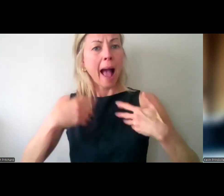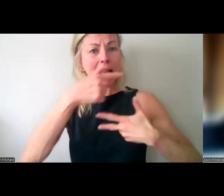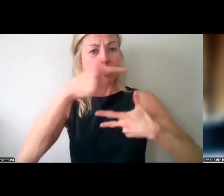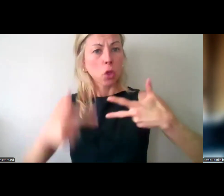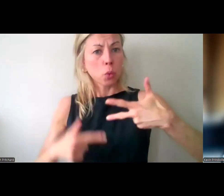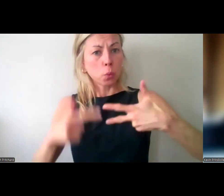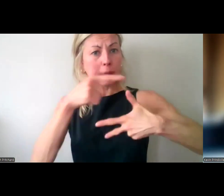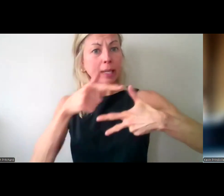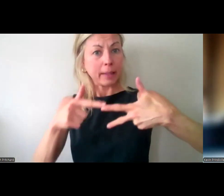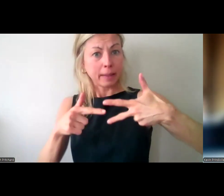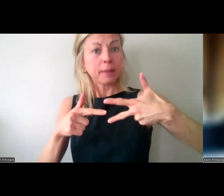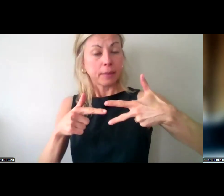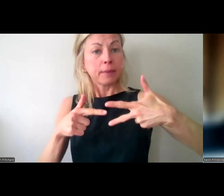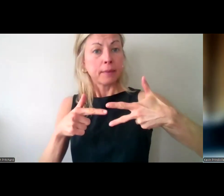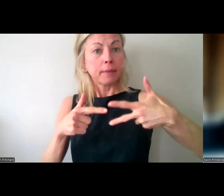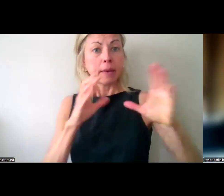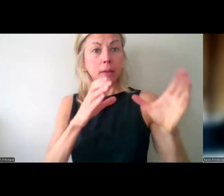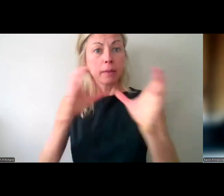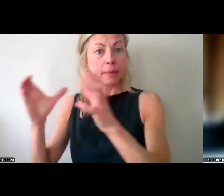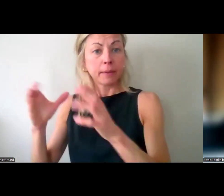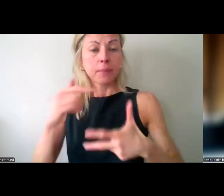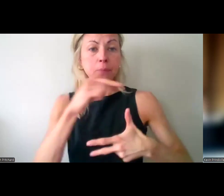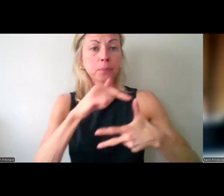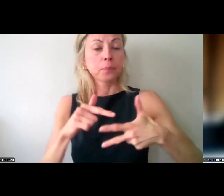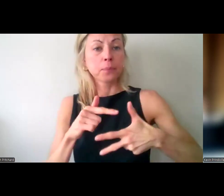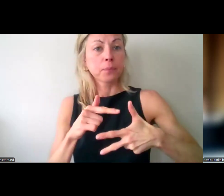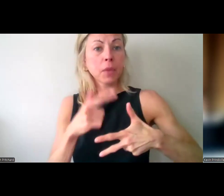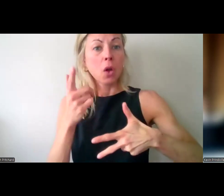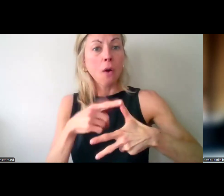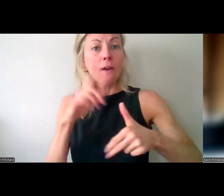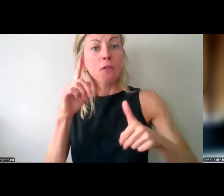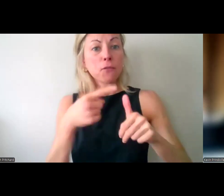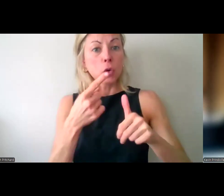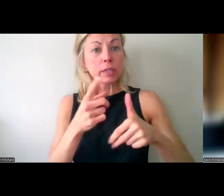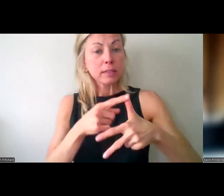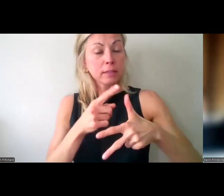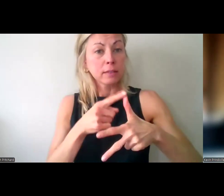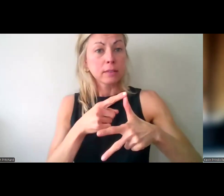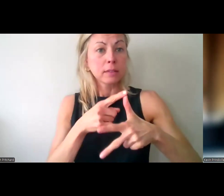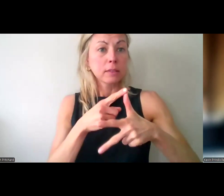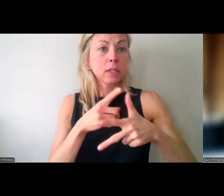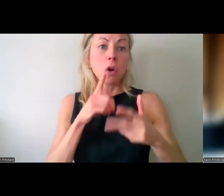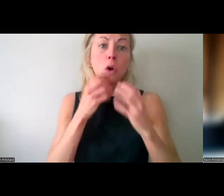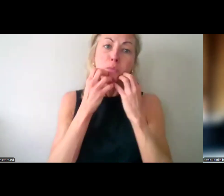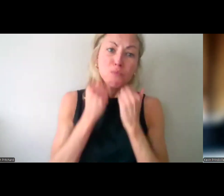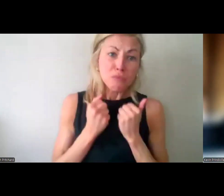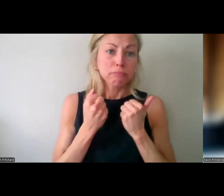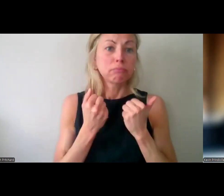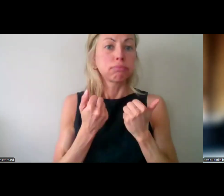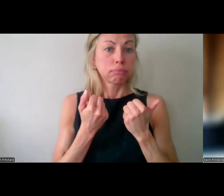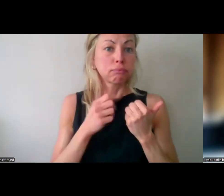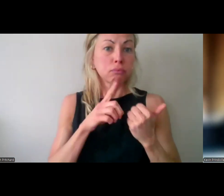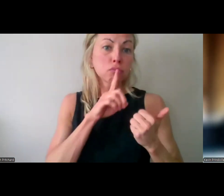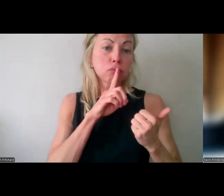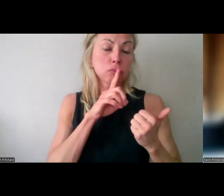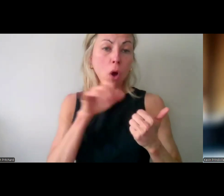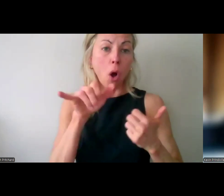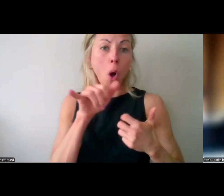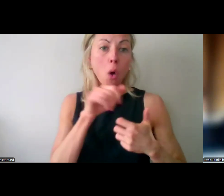sections this time. The first section is a bit of appreciation, as well as